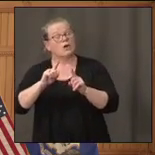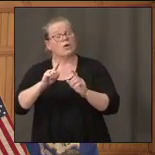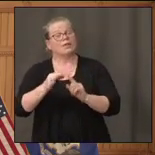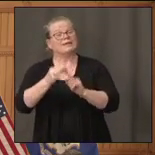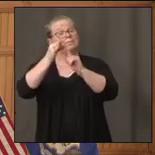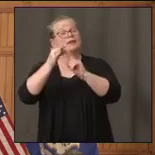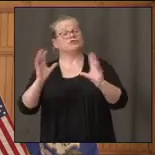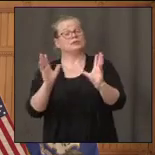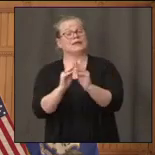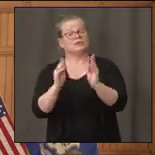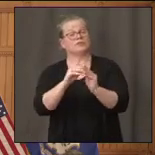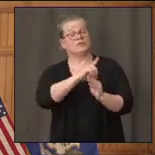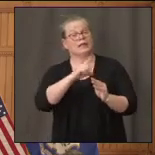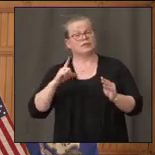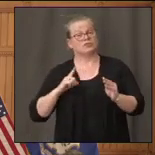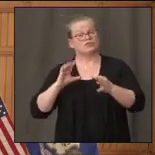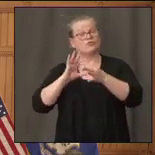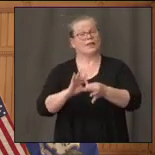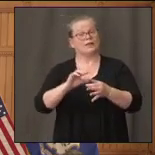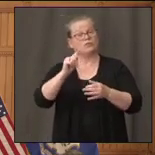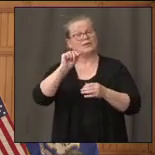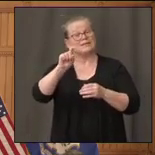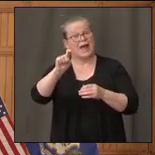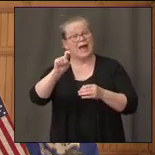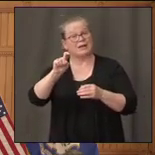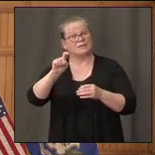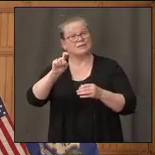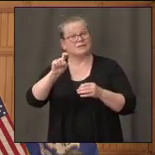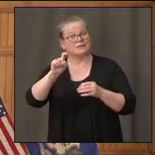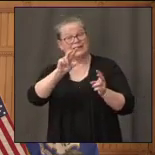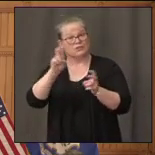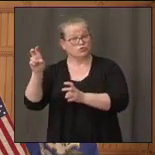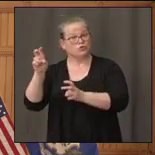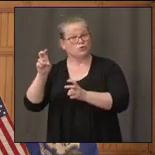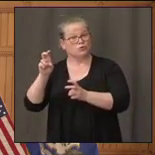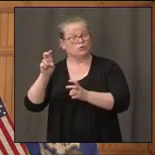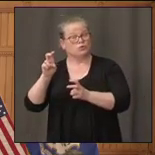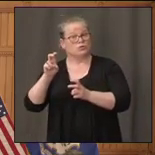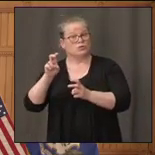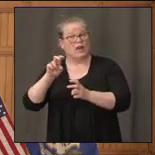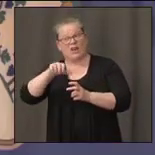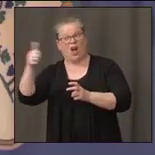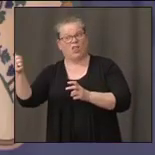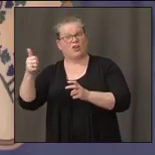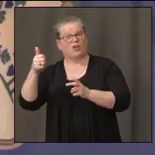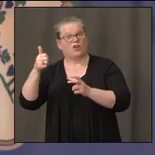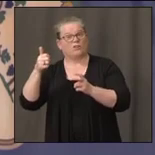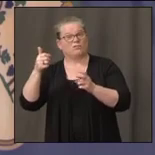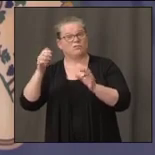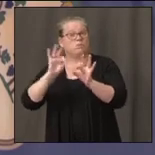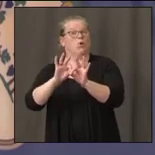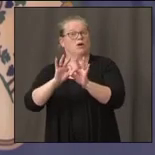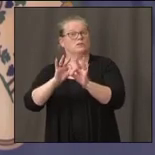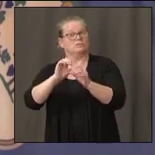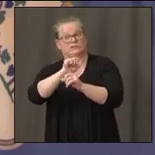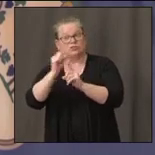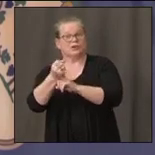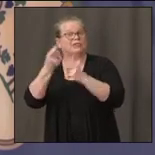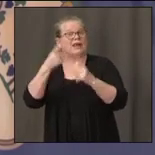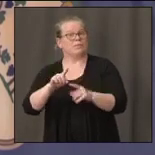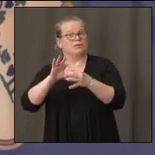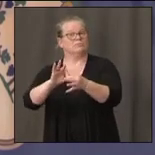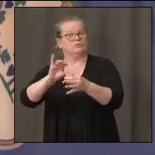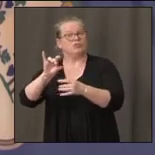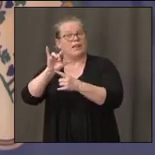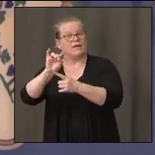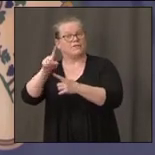and other related matters before July 1st? Yeah, my understanding is the leadership is talking about when they can